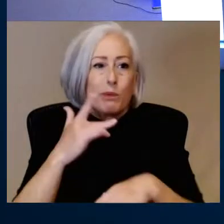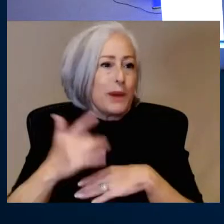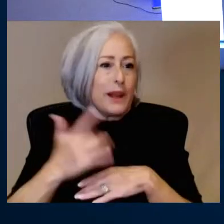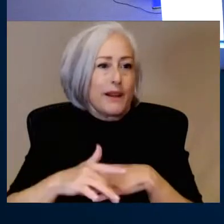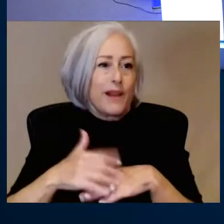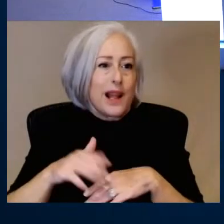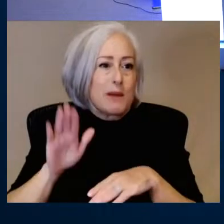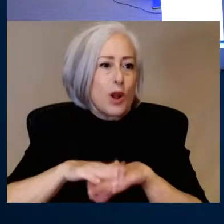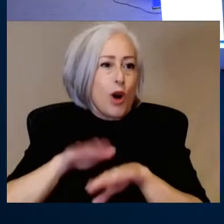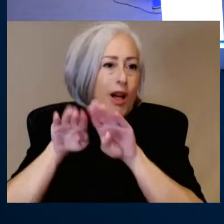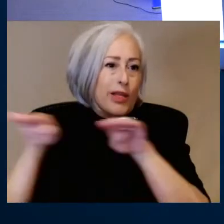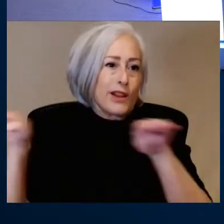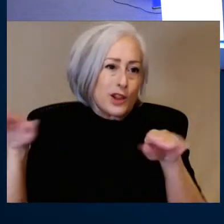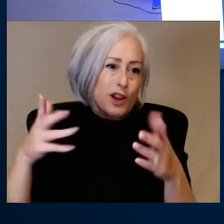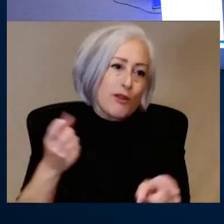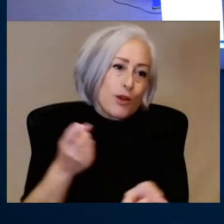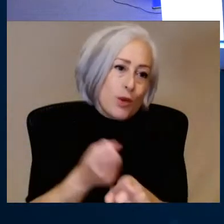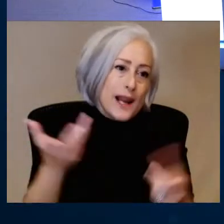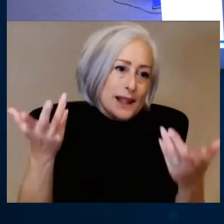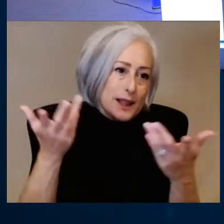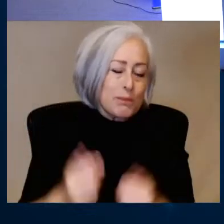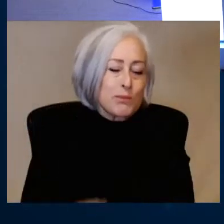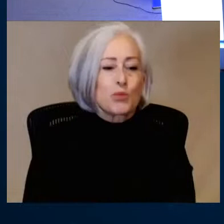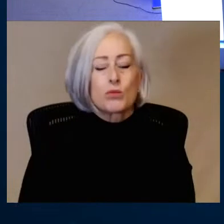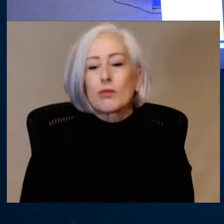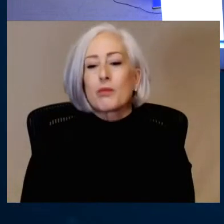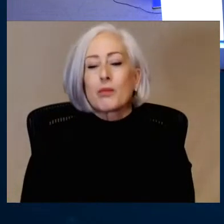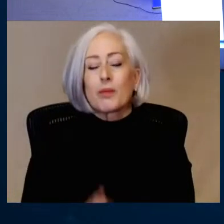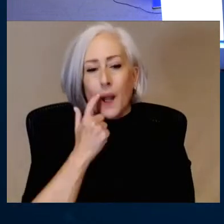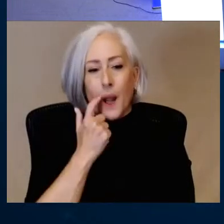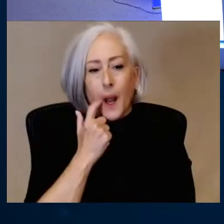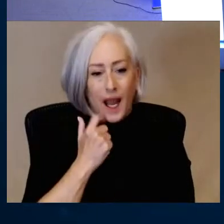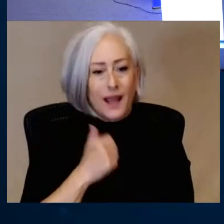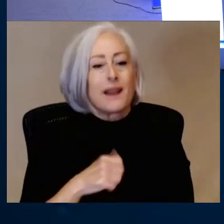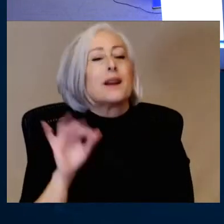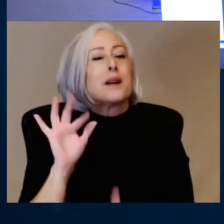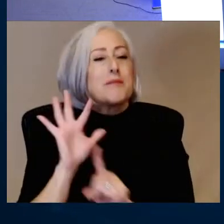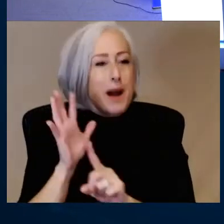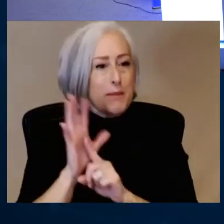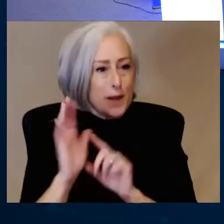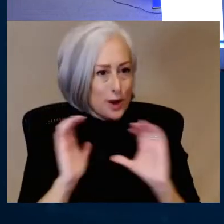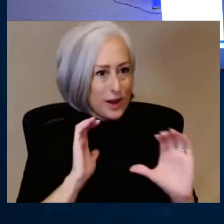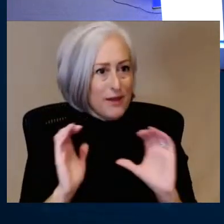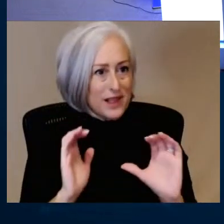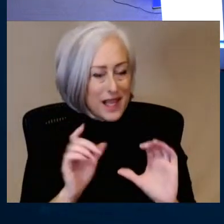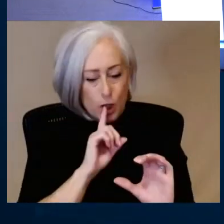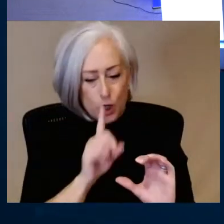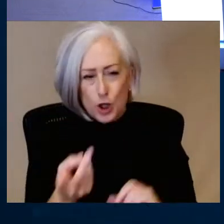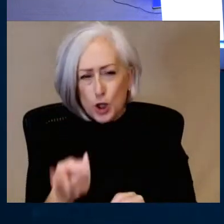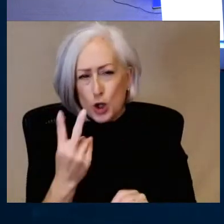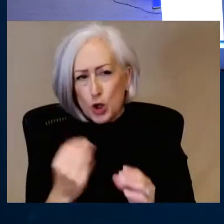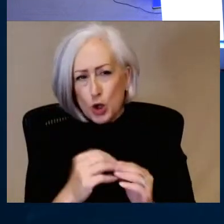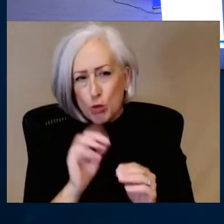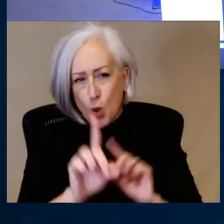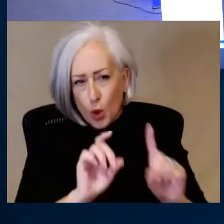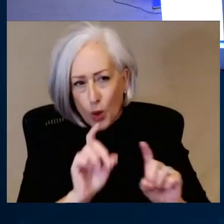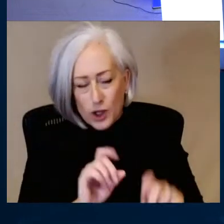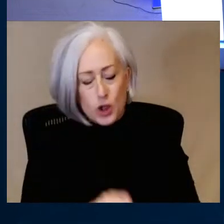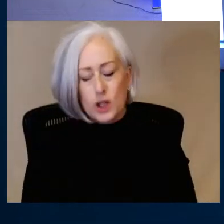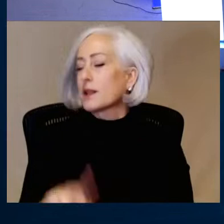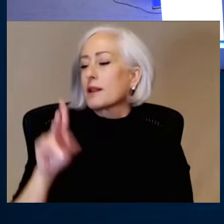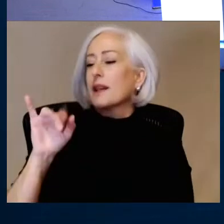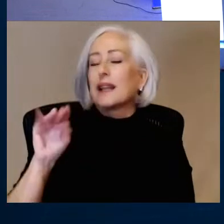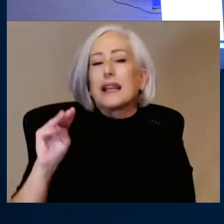look at it. Jess. Okay, this is a very popular conversation, as you can imagine. So let me just sneak in 2 more questions. Kim wants to know if the doctor